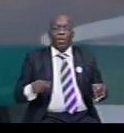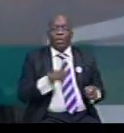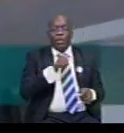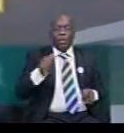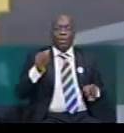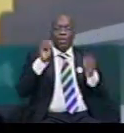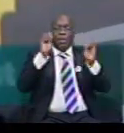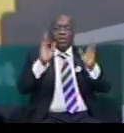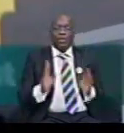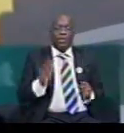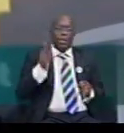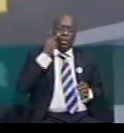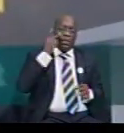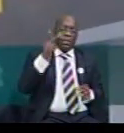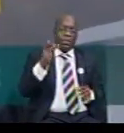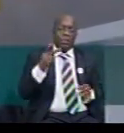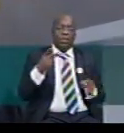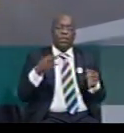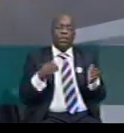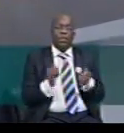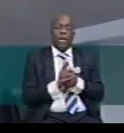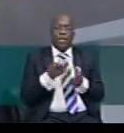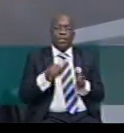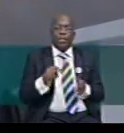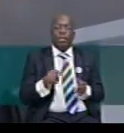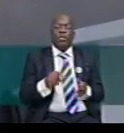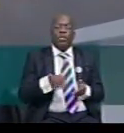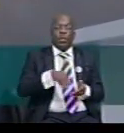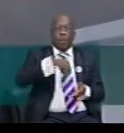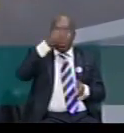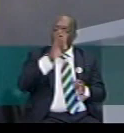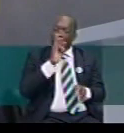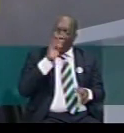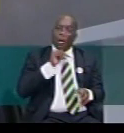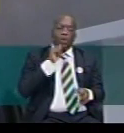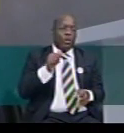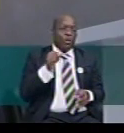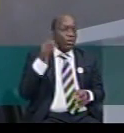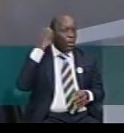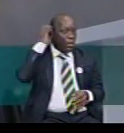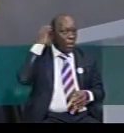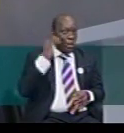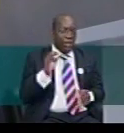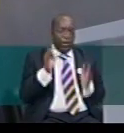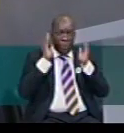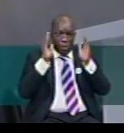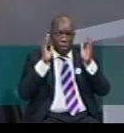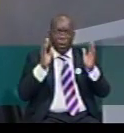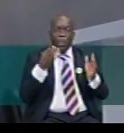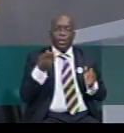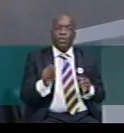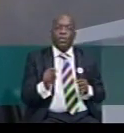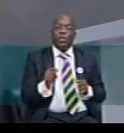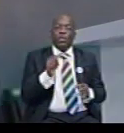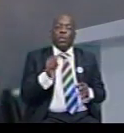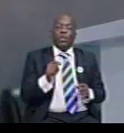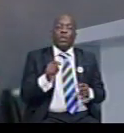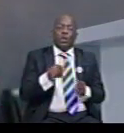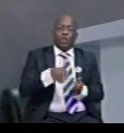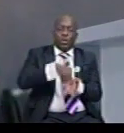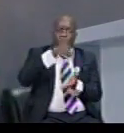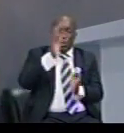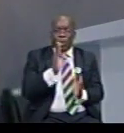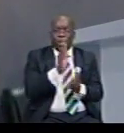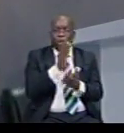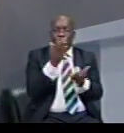sees that the students are not paying attention, and the students want something that is